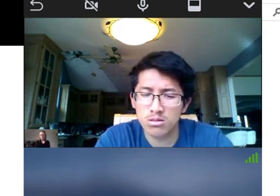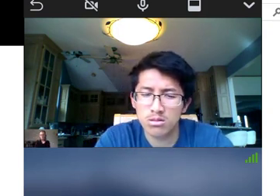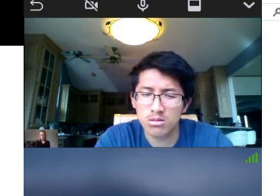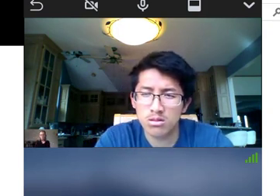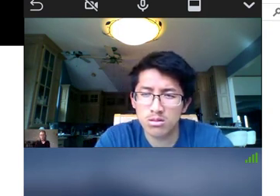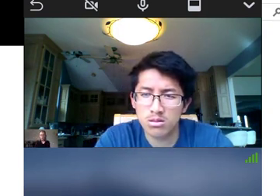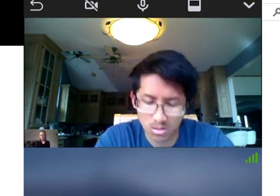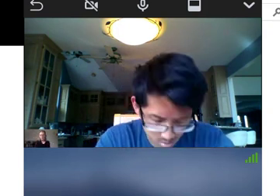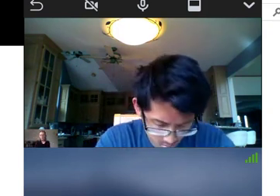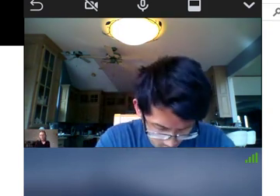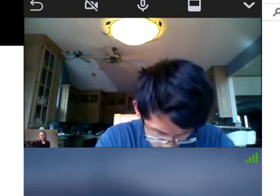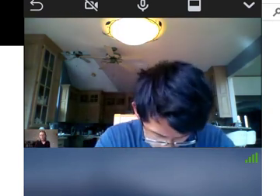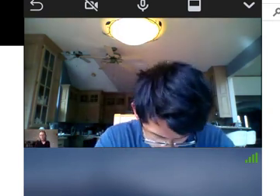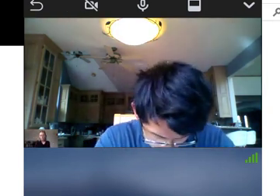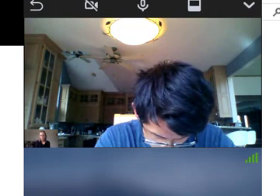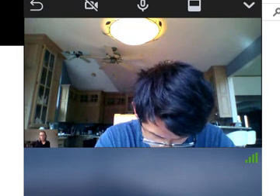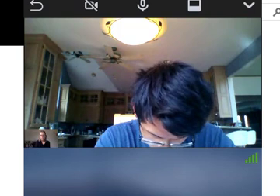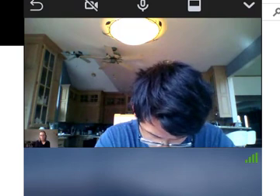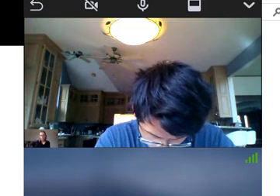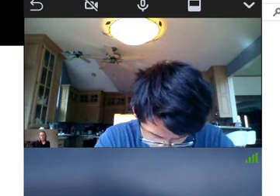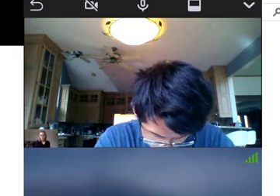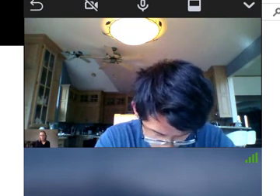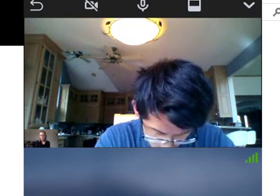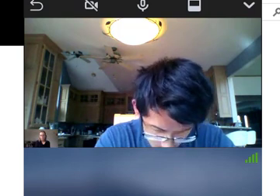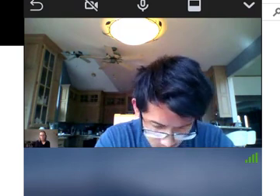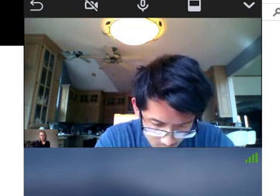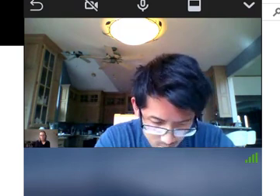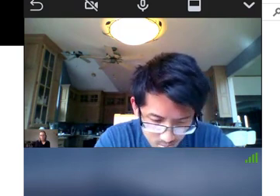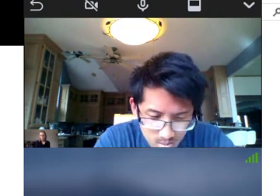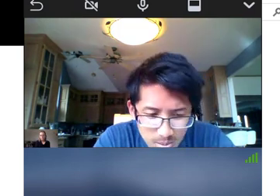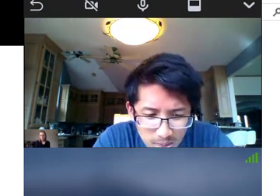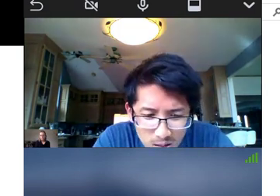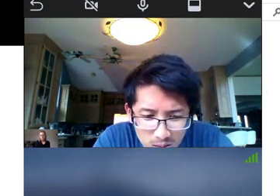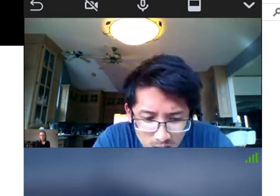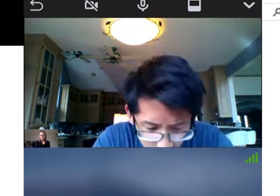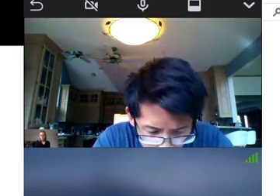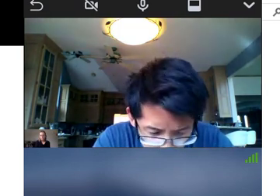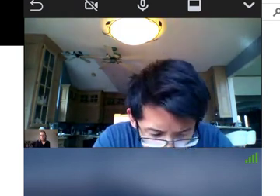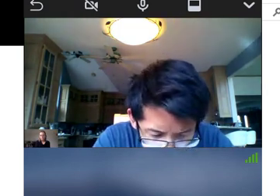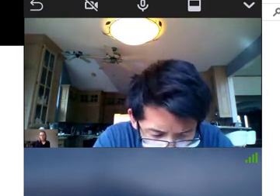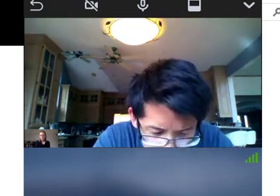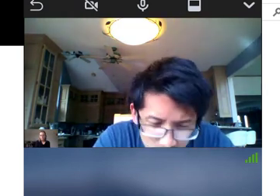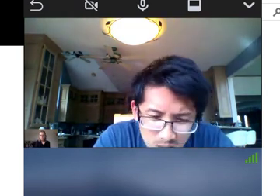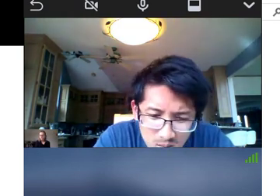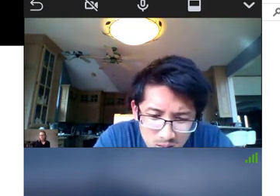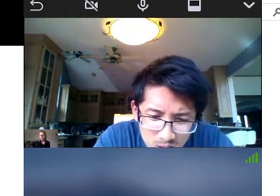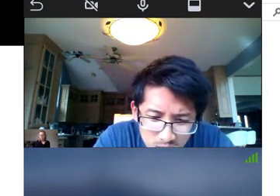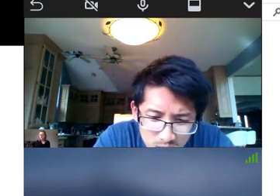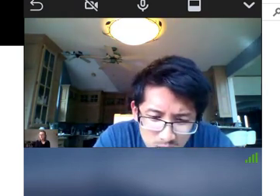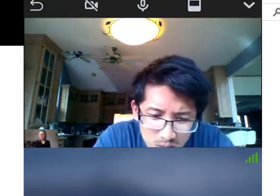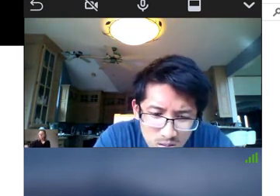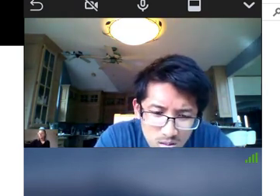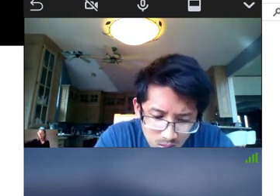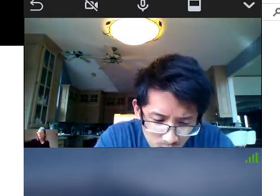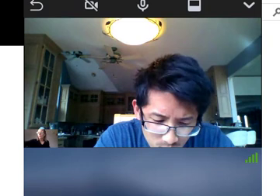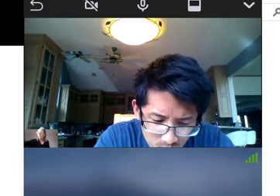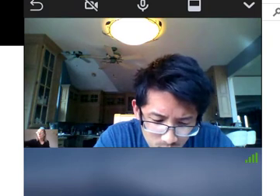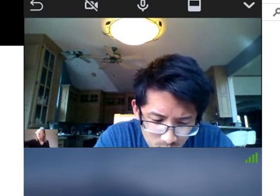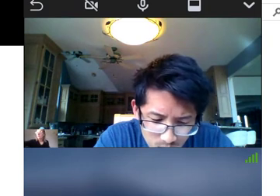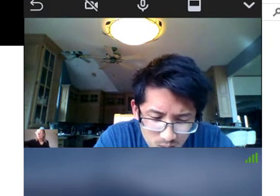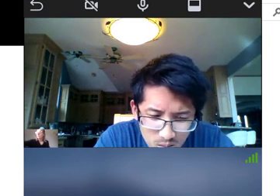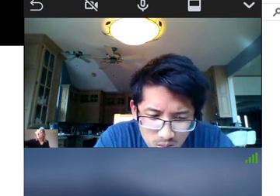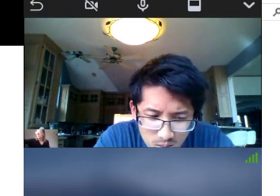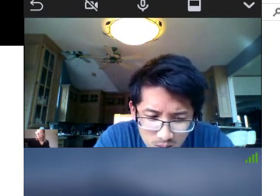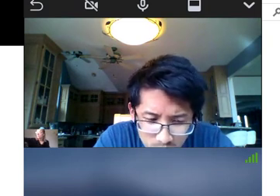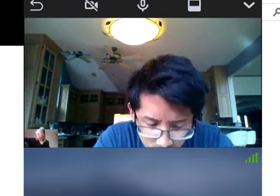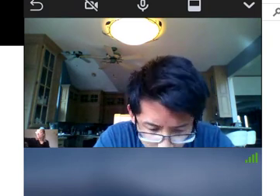So first we'll go through some assumptions. So our first assumption is that the pipe has a constant surface temperature. So if we were